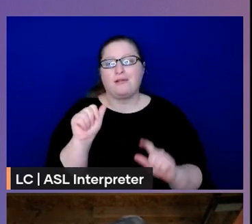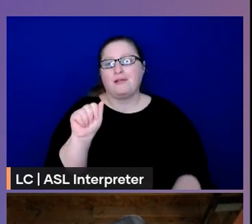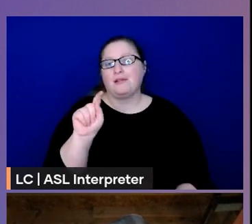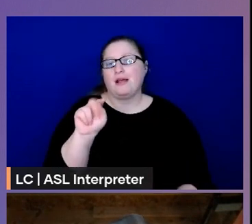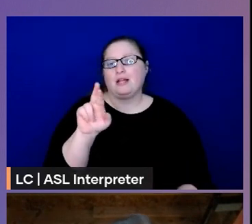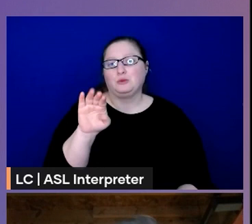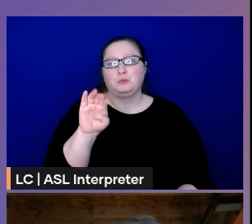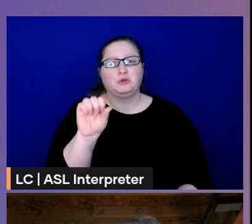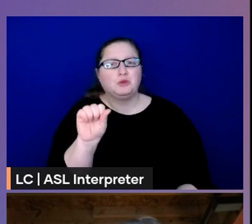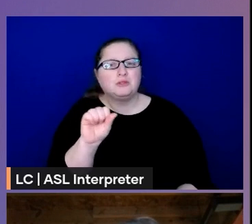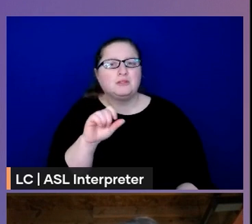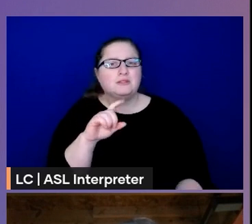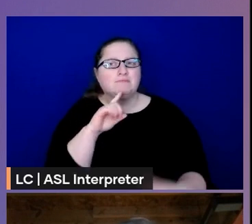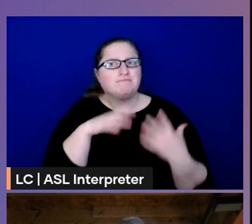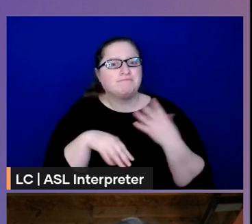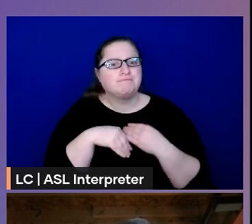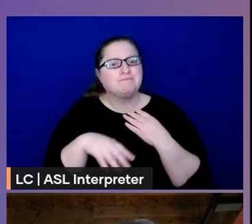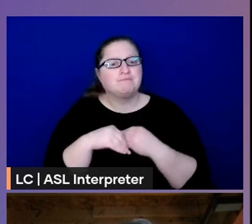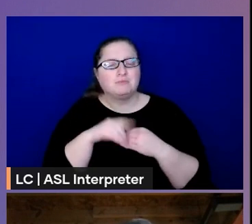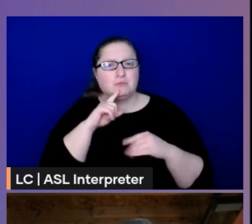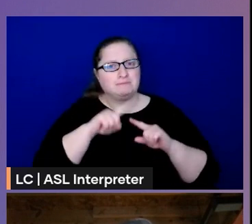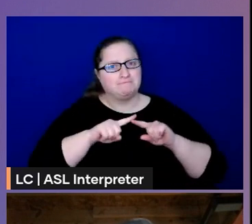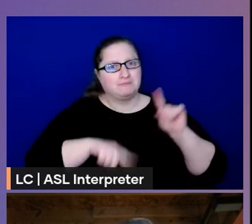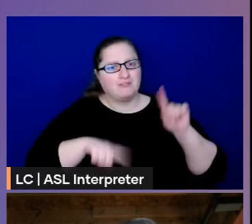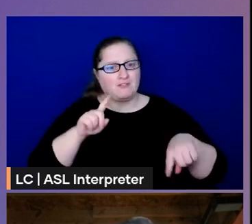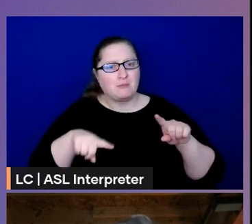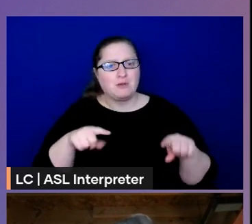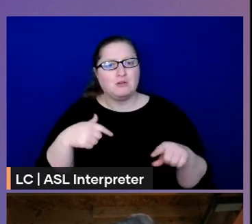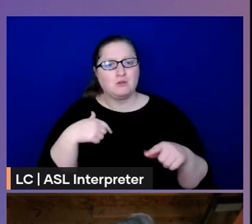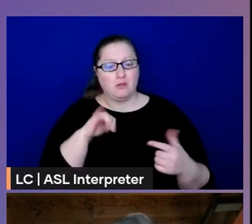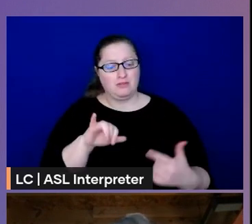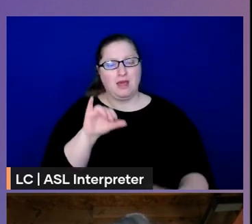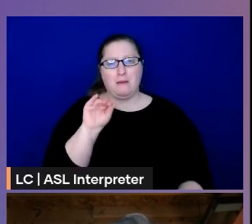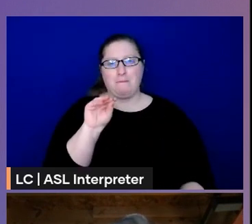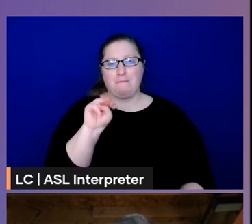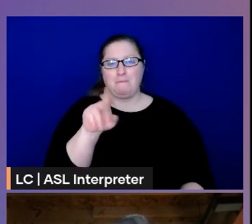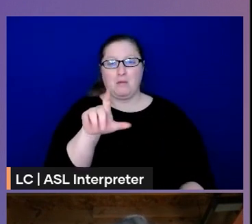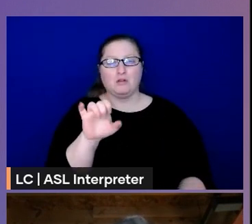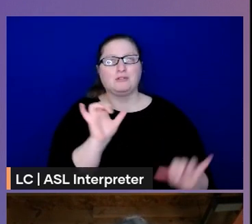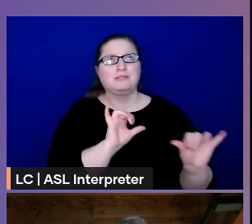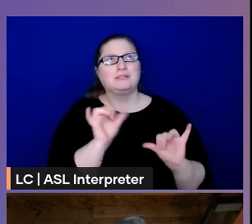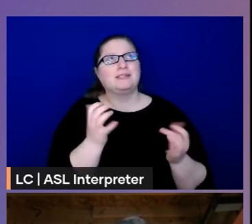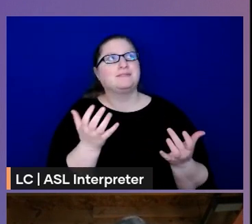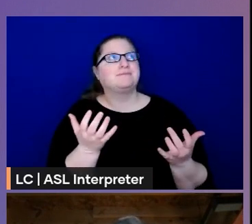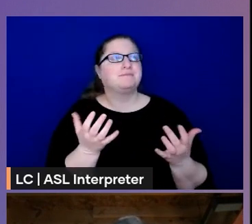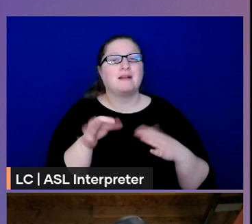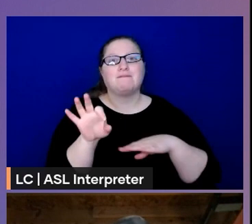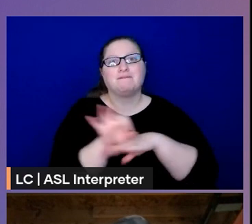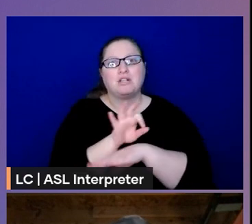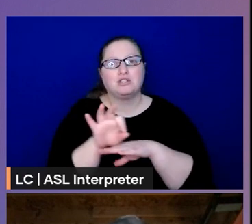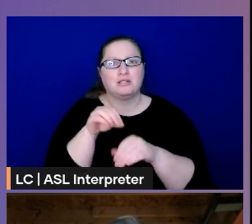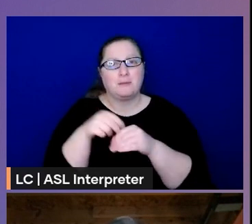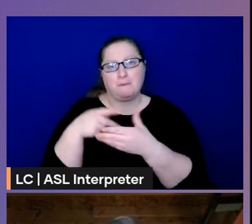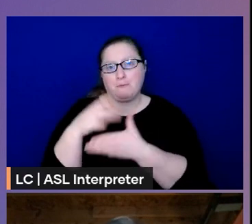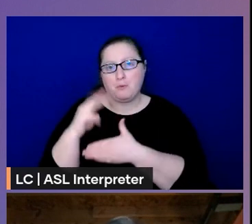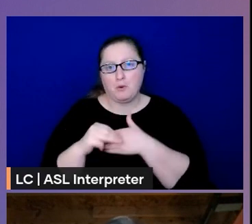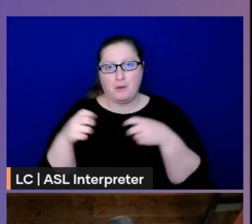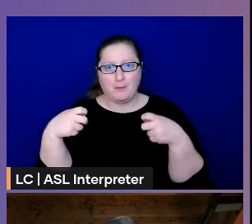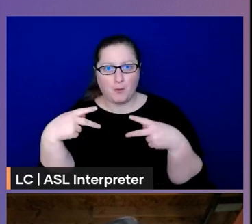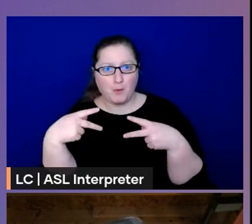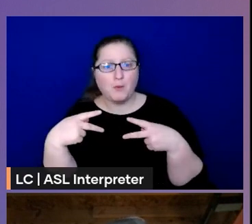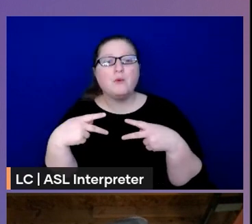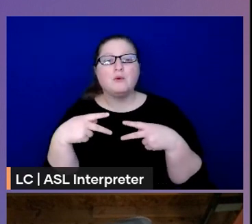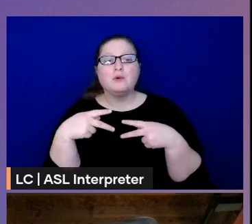So I call that module like it was a function in program code. And then variables.tf defines